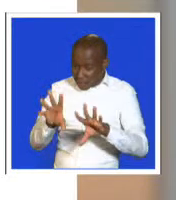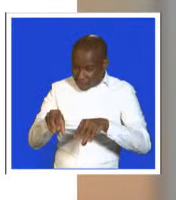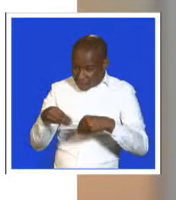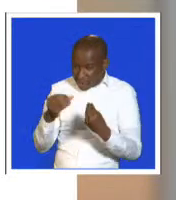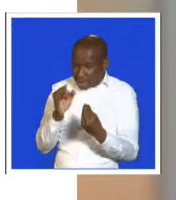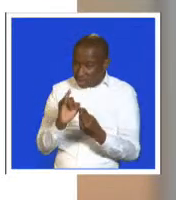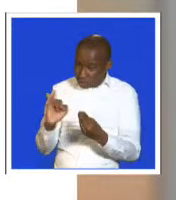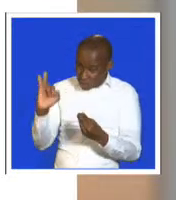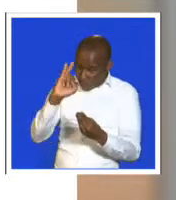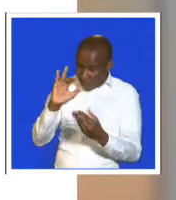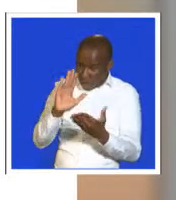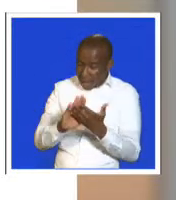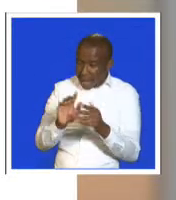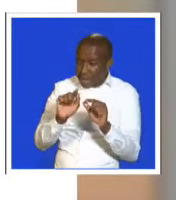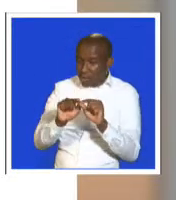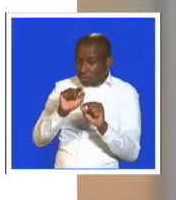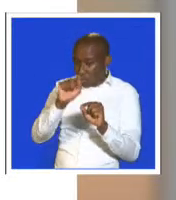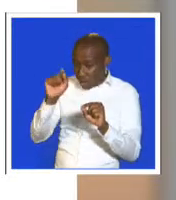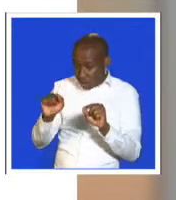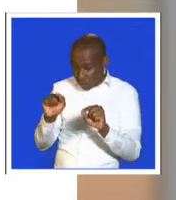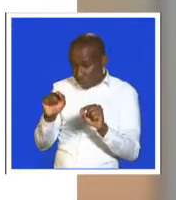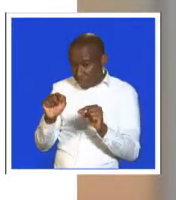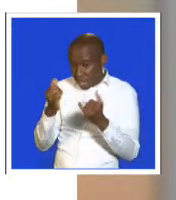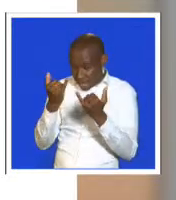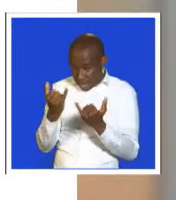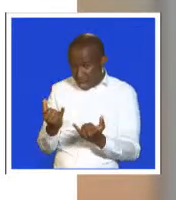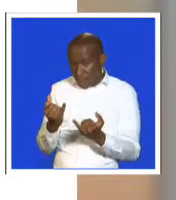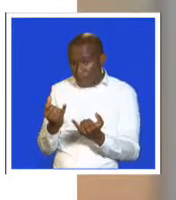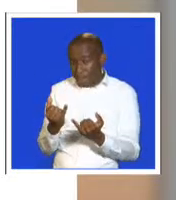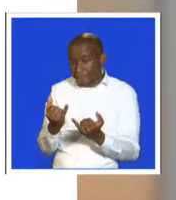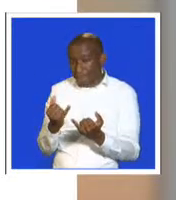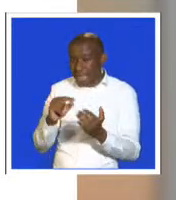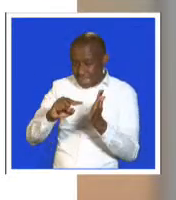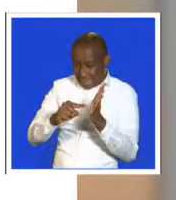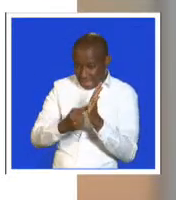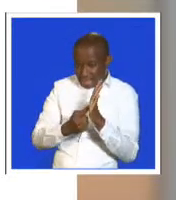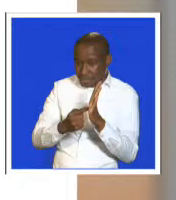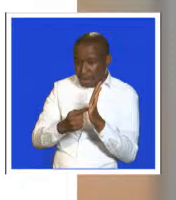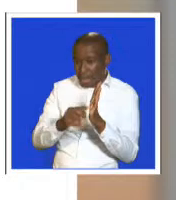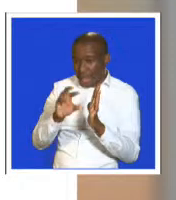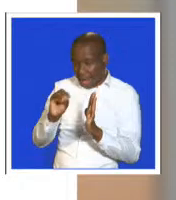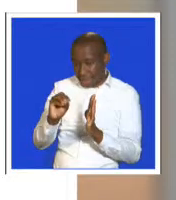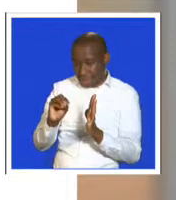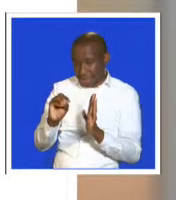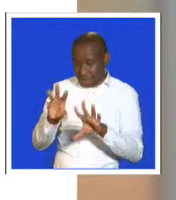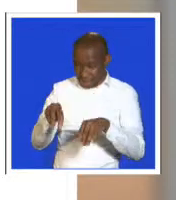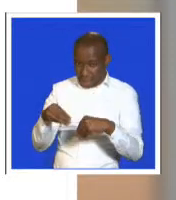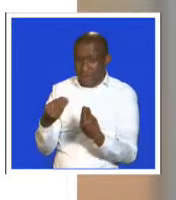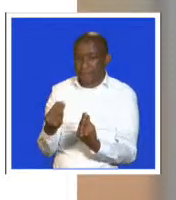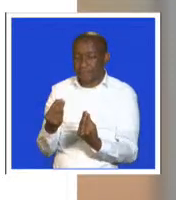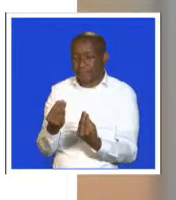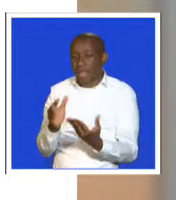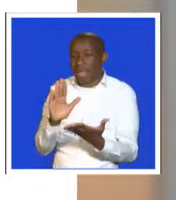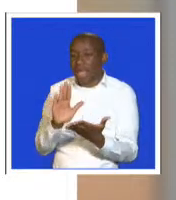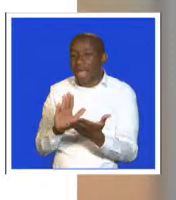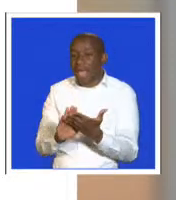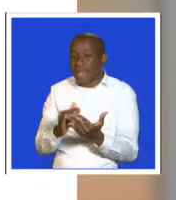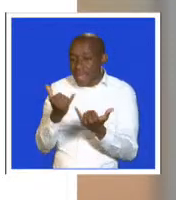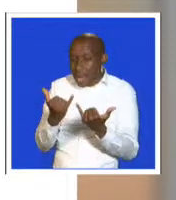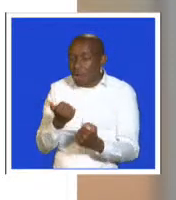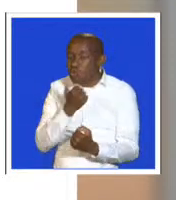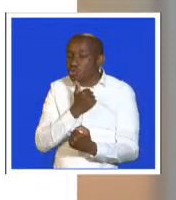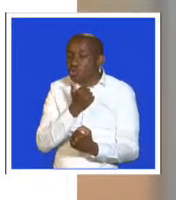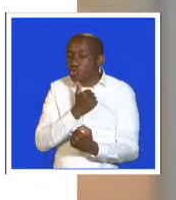roots and squares of numbers that includes decimals, and use the